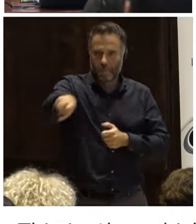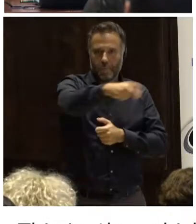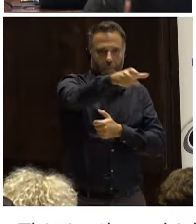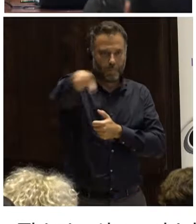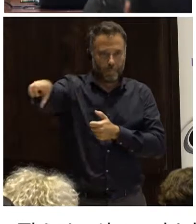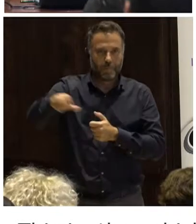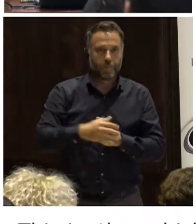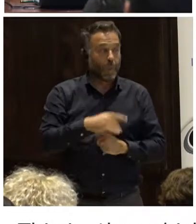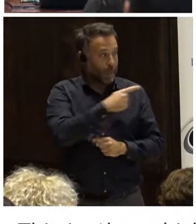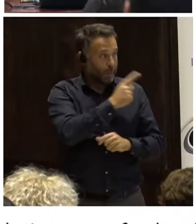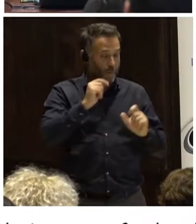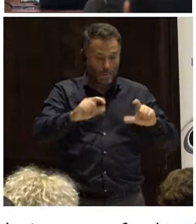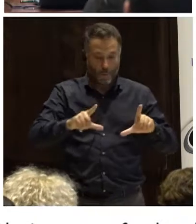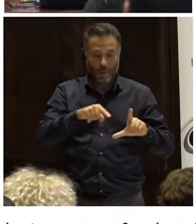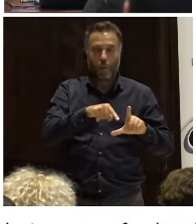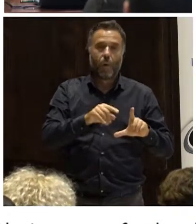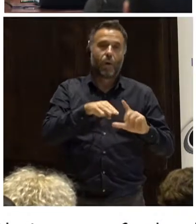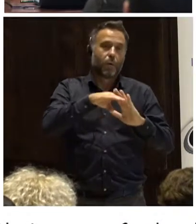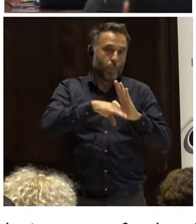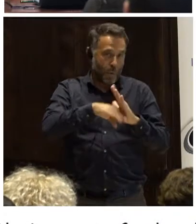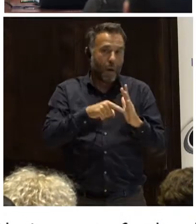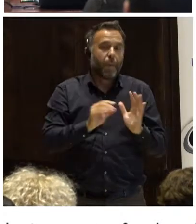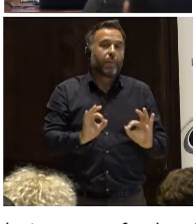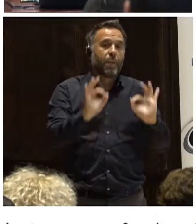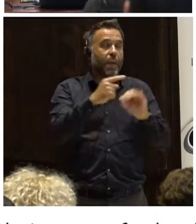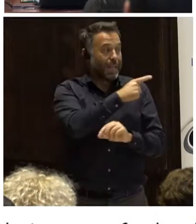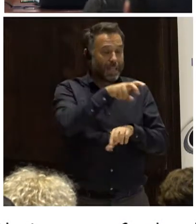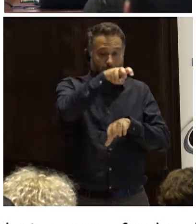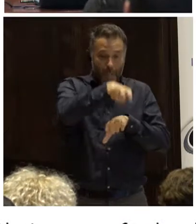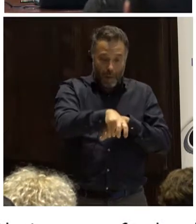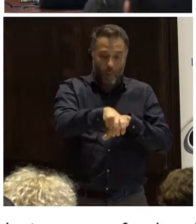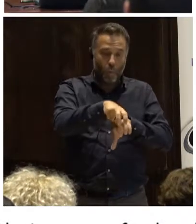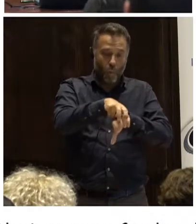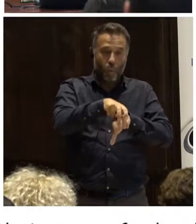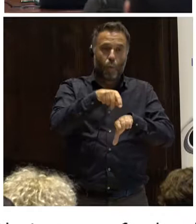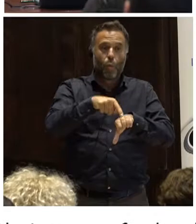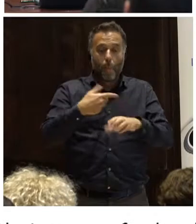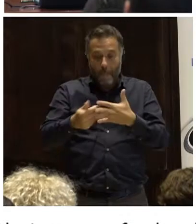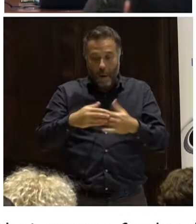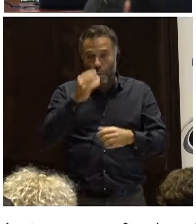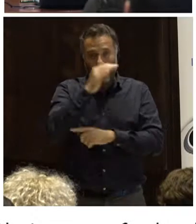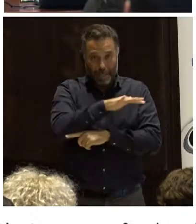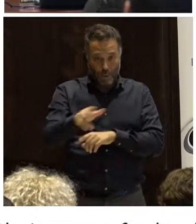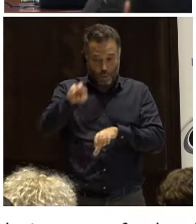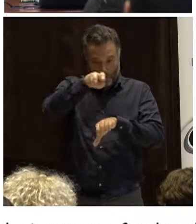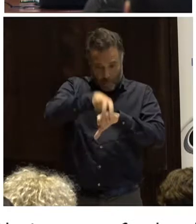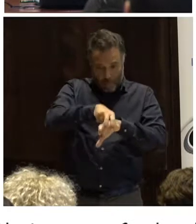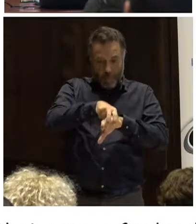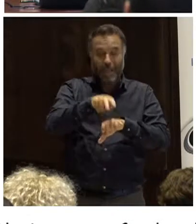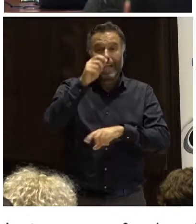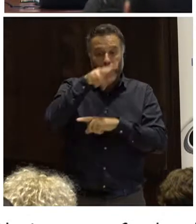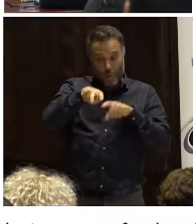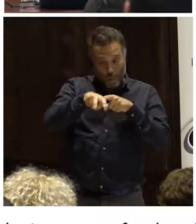This is the vehicle being driven by a child with direct control.